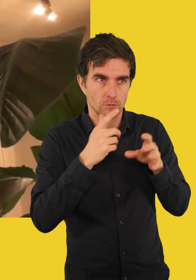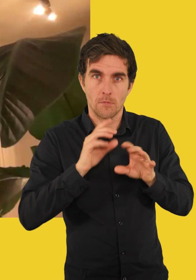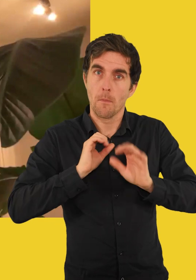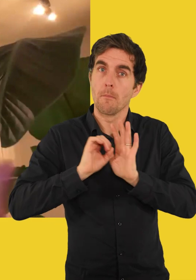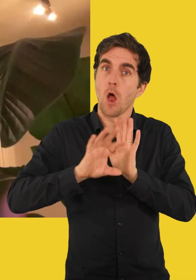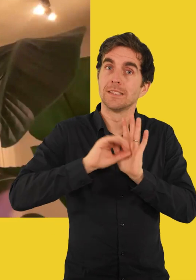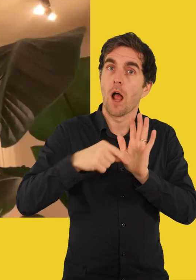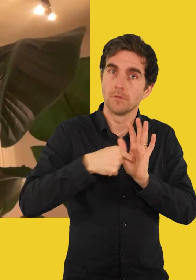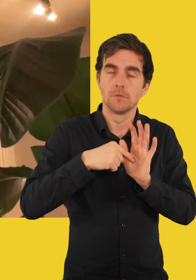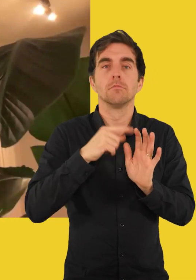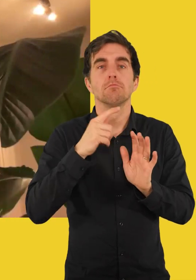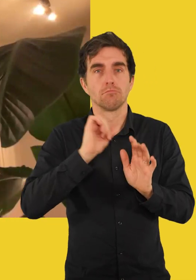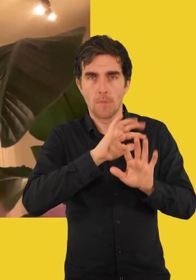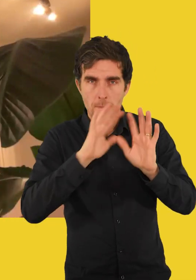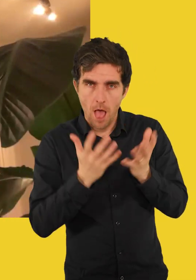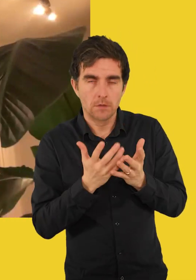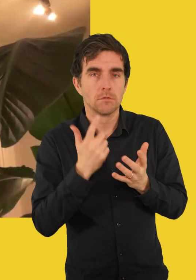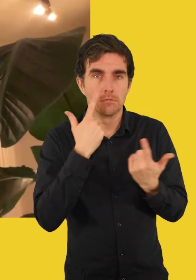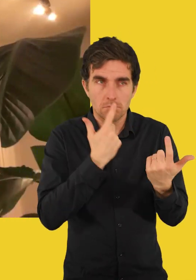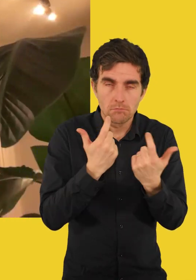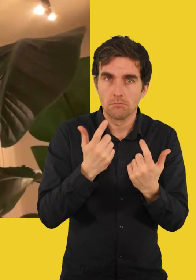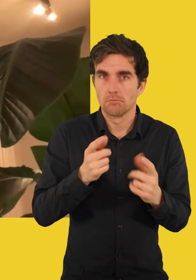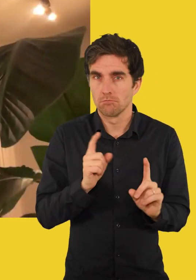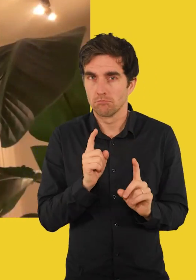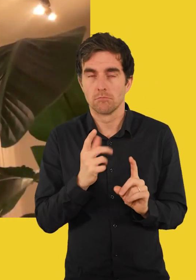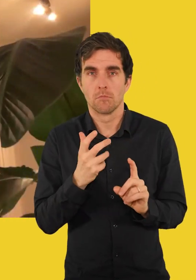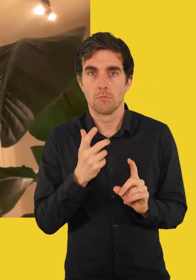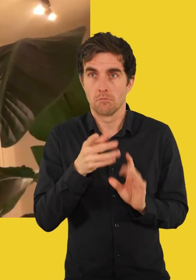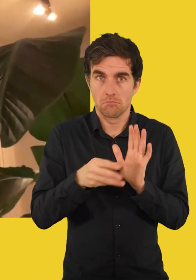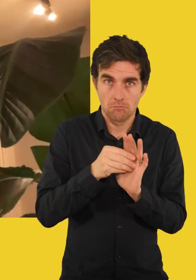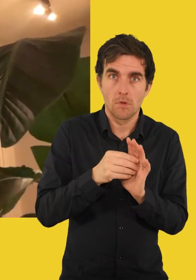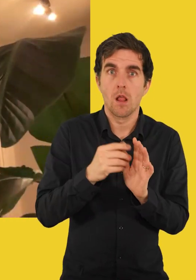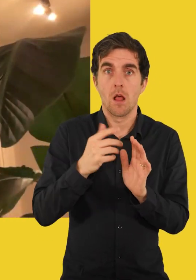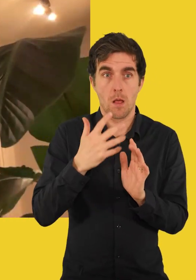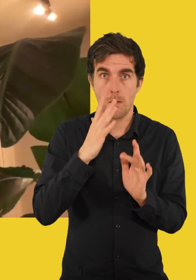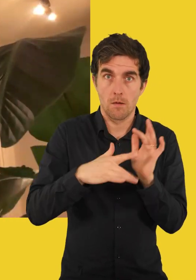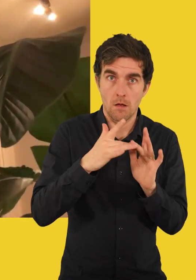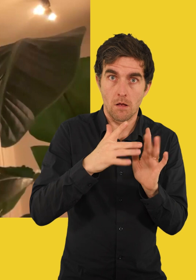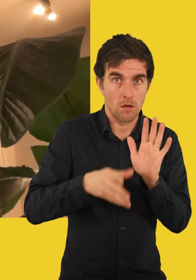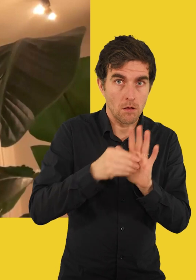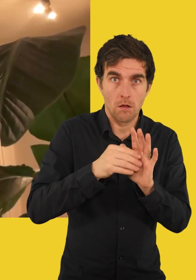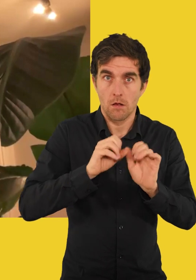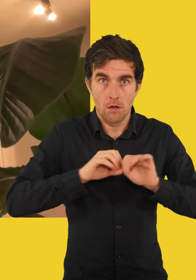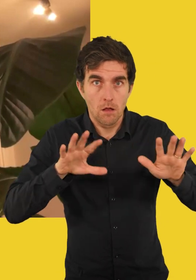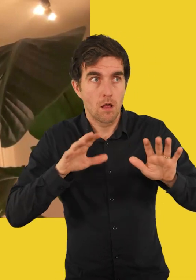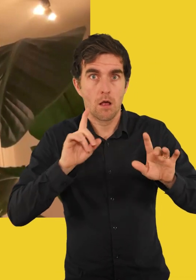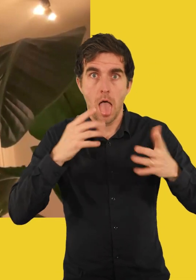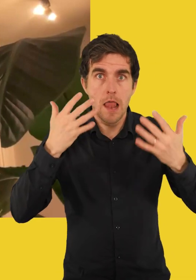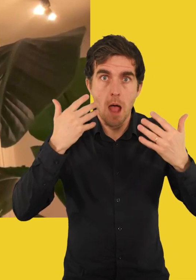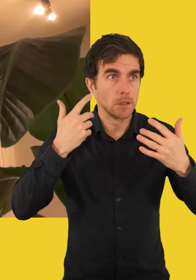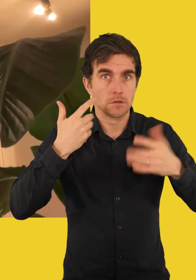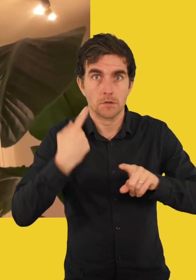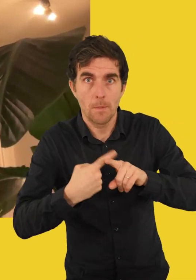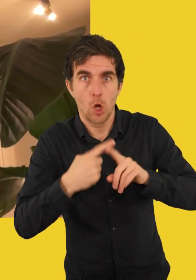names Whose Planet, which you can also find on our website and wherever you get your podcasts. And that podcast examines the climate emergency